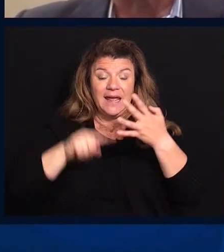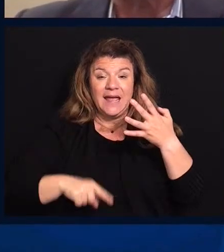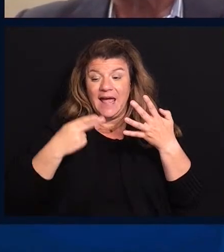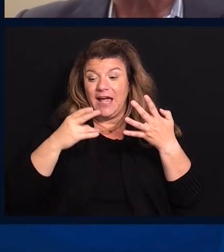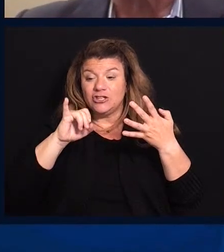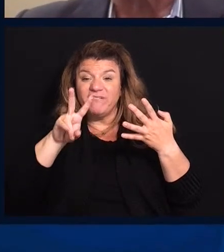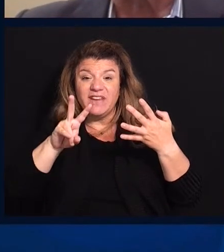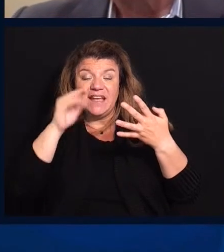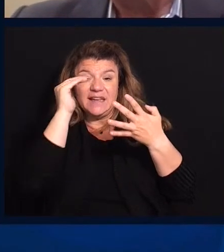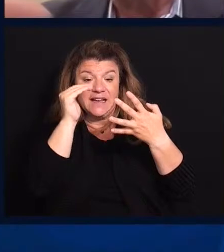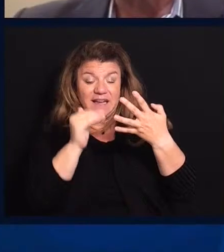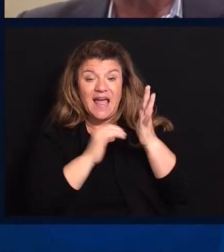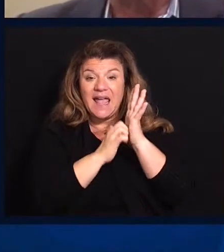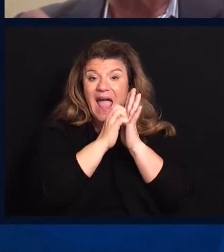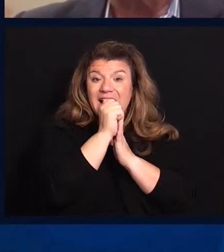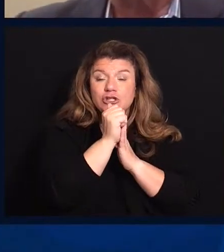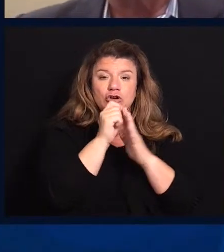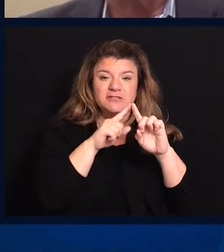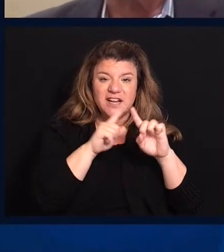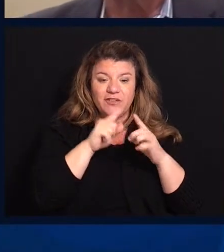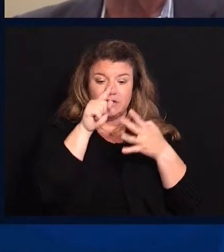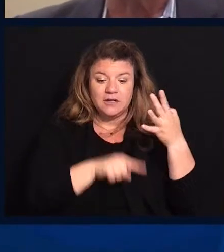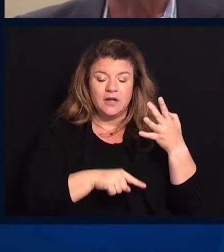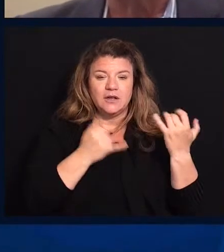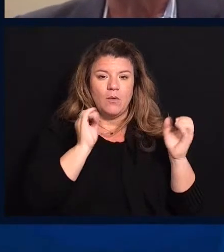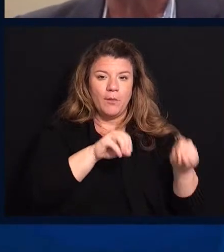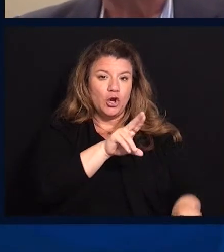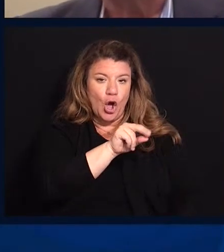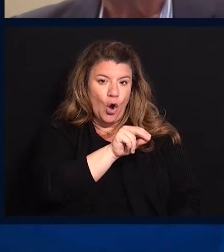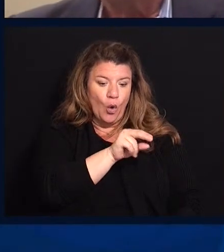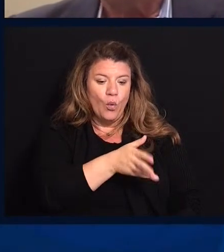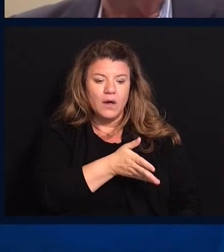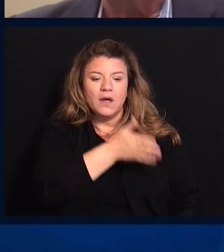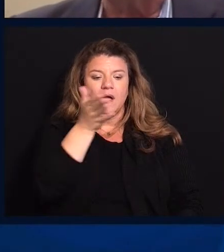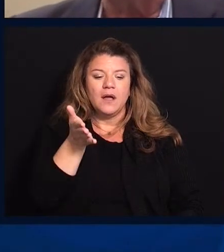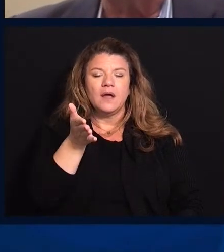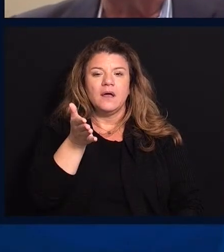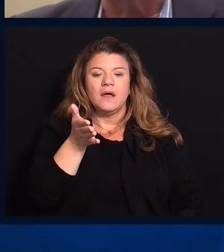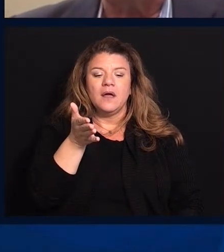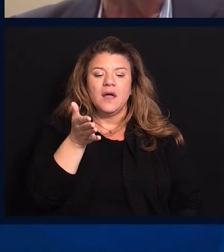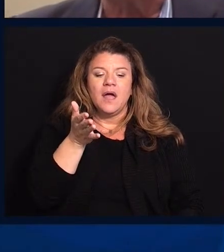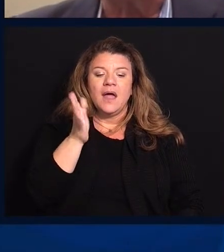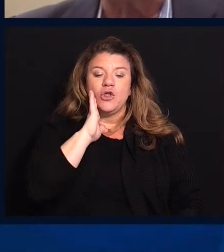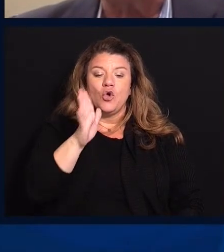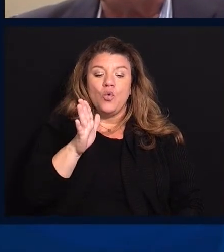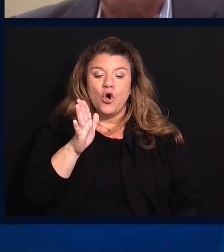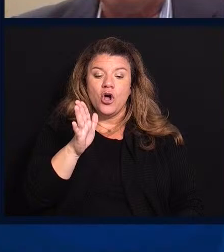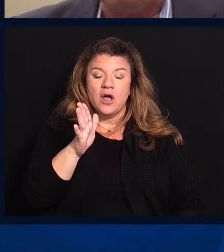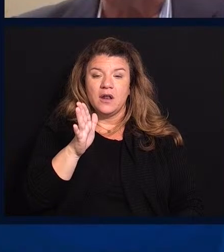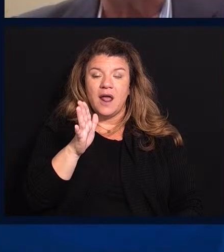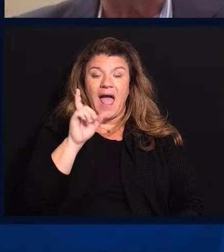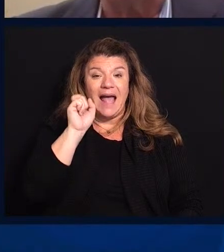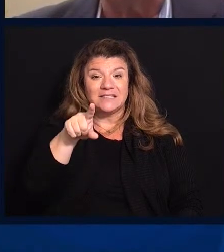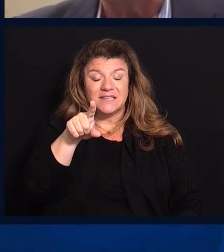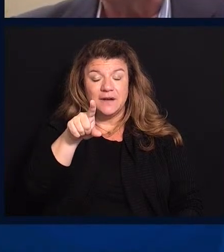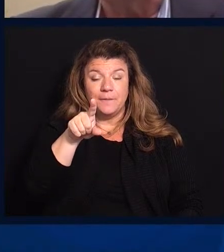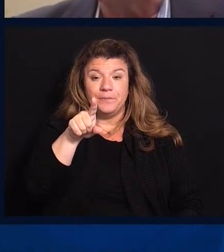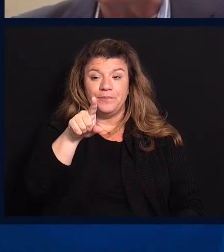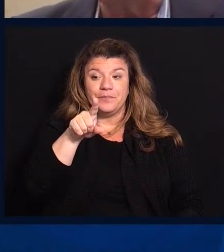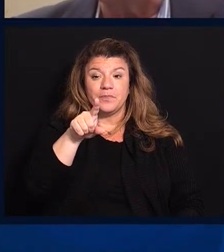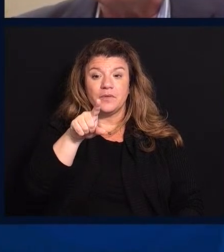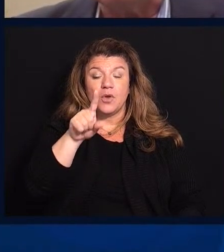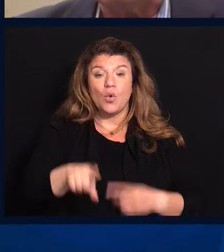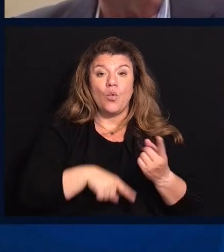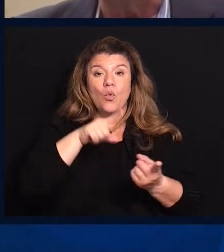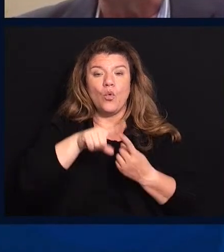have active cancer? And on this one, we answered no. Next slide. And then it would basically ask